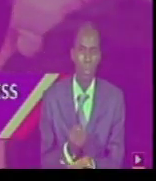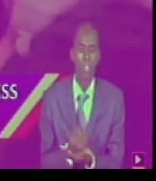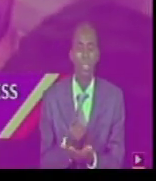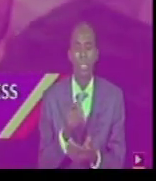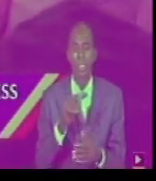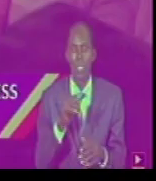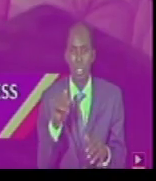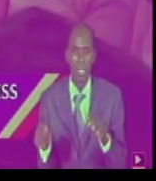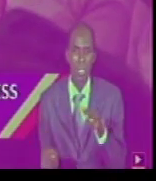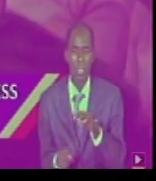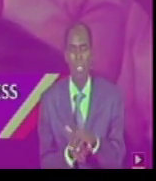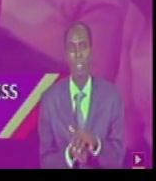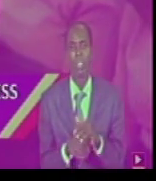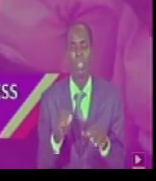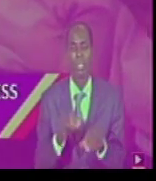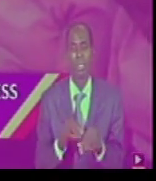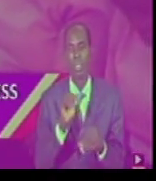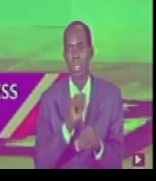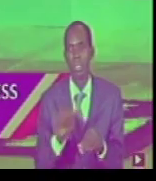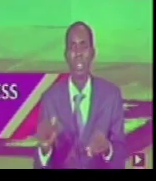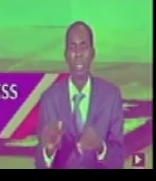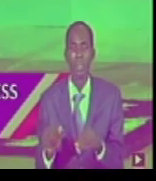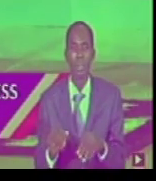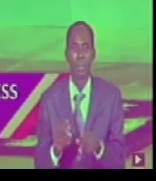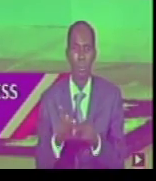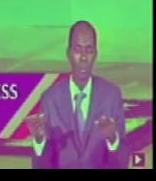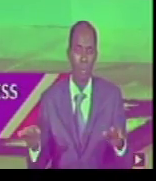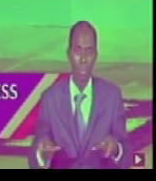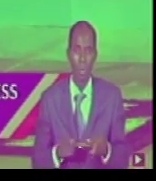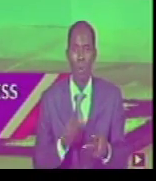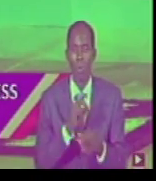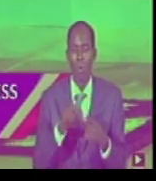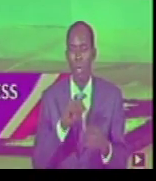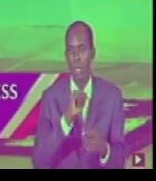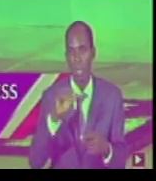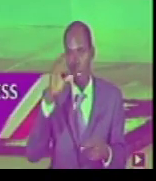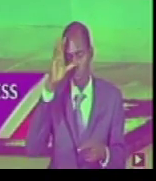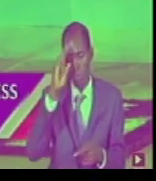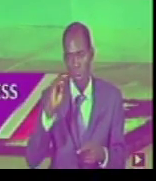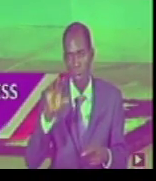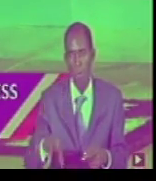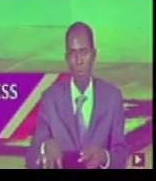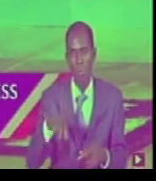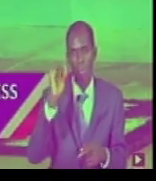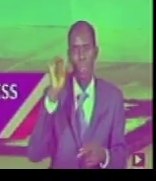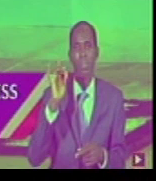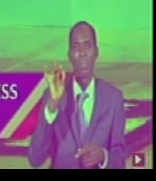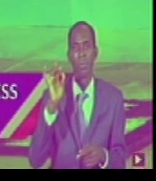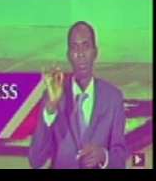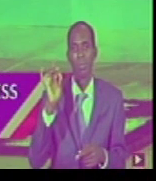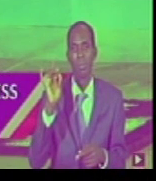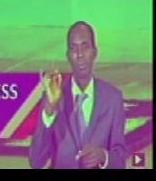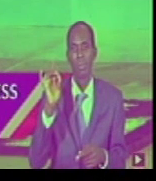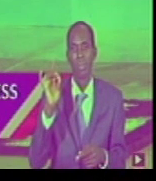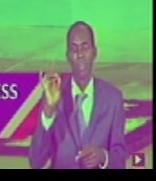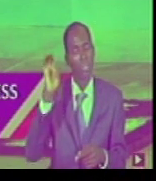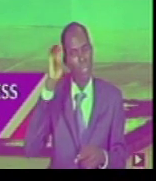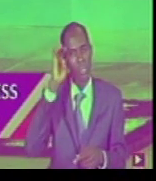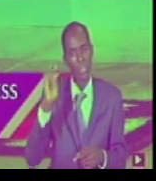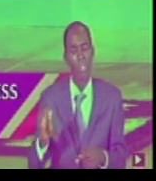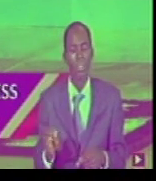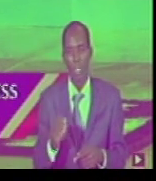which when a man has found, he hideth, and for